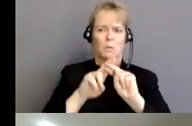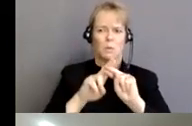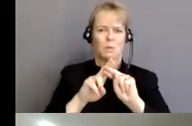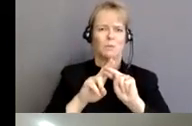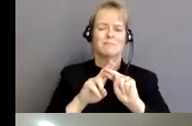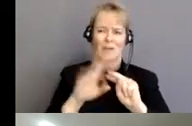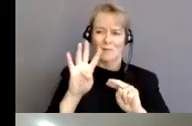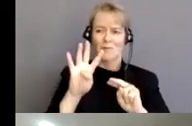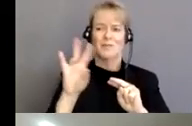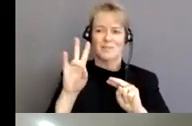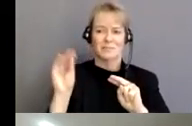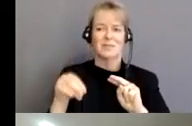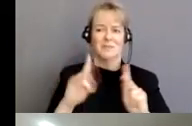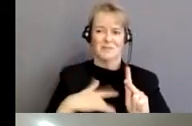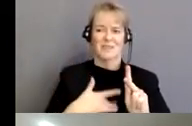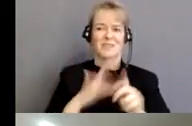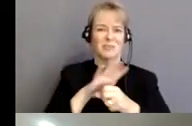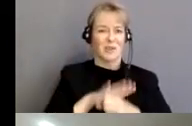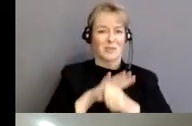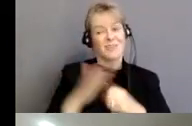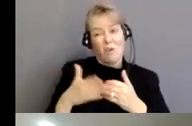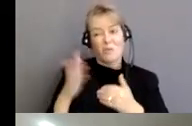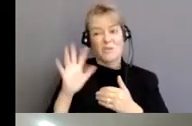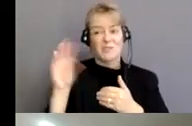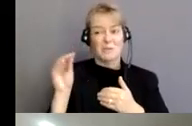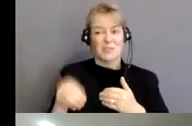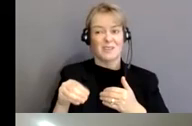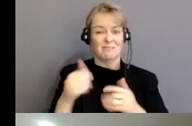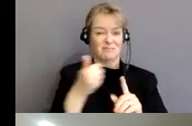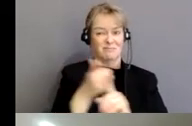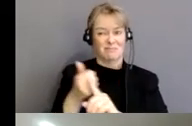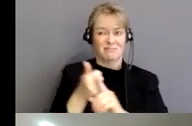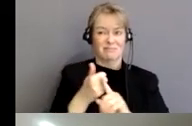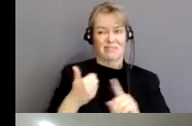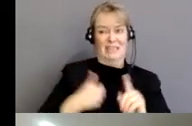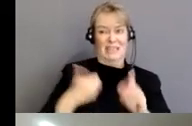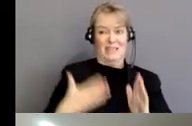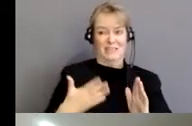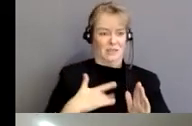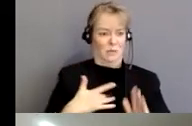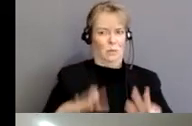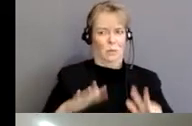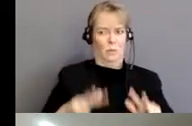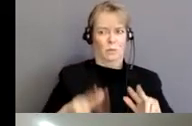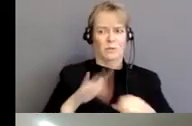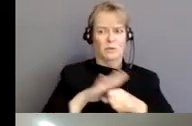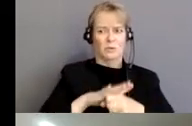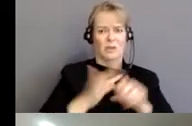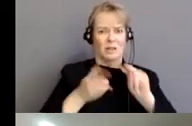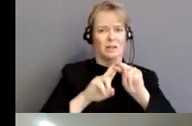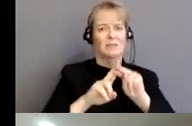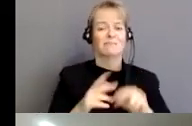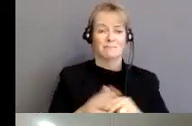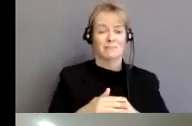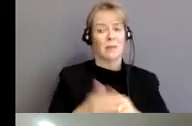that's almost 50% of Canadians who are investors who have seen an increase in stress levels. You know what's interesting? Only 26%